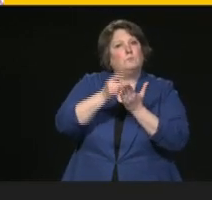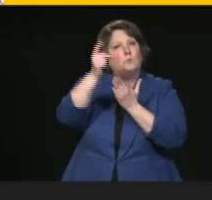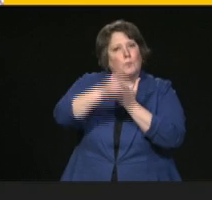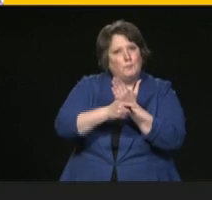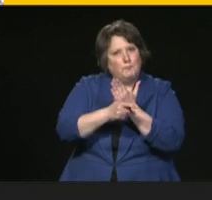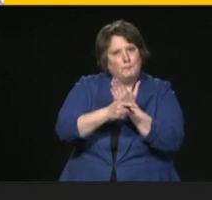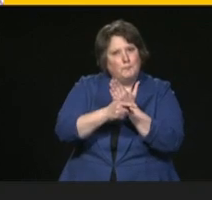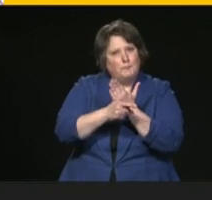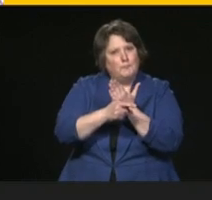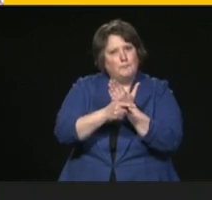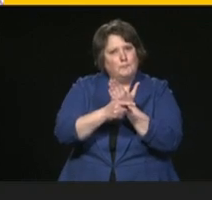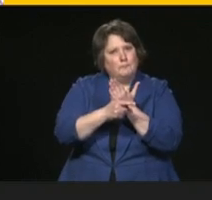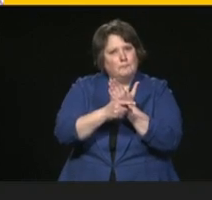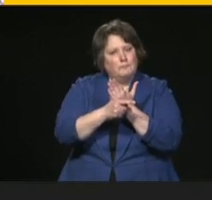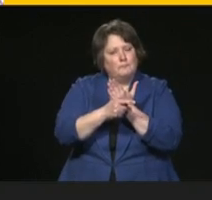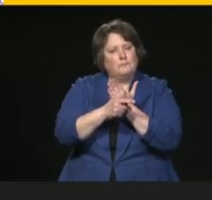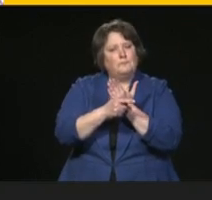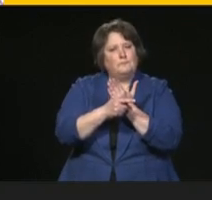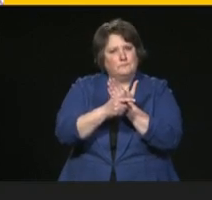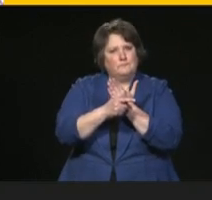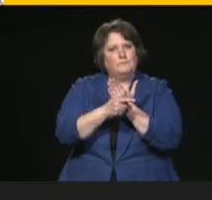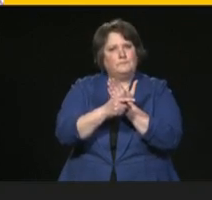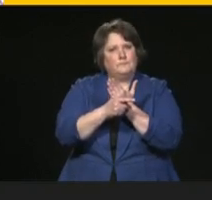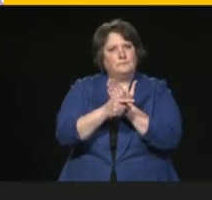help short-term financial markets.